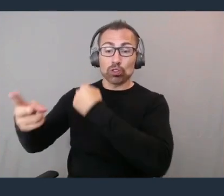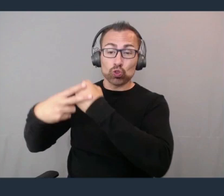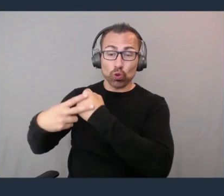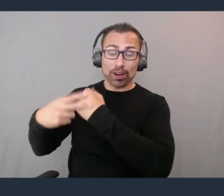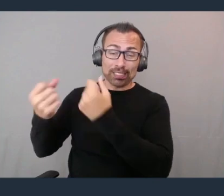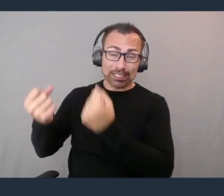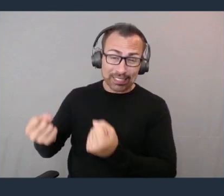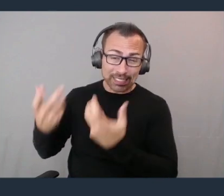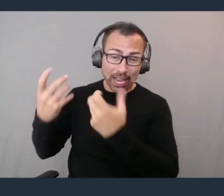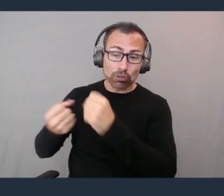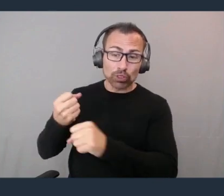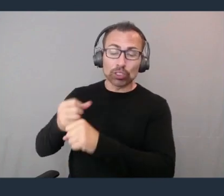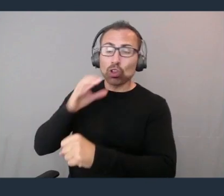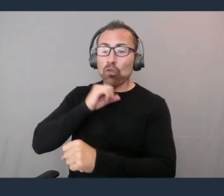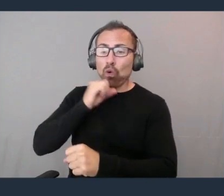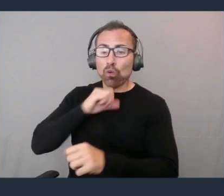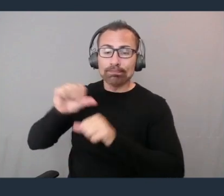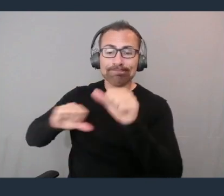their spacecrafts.